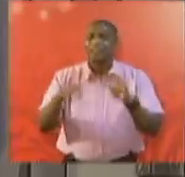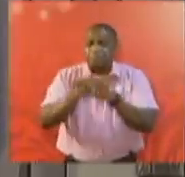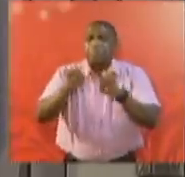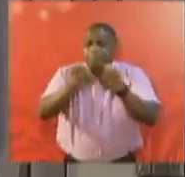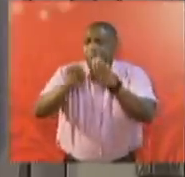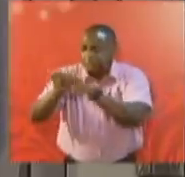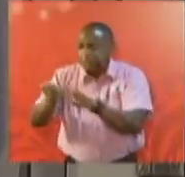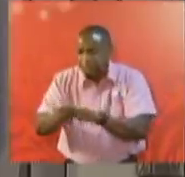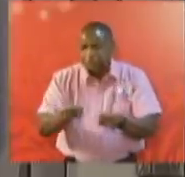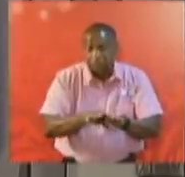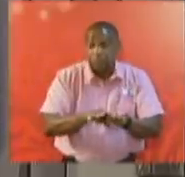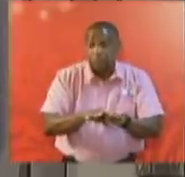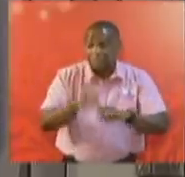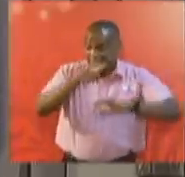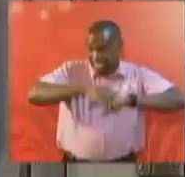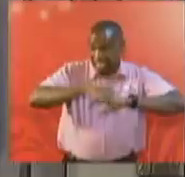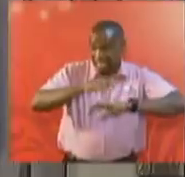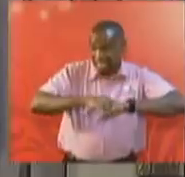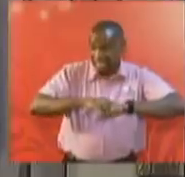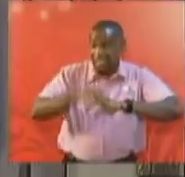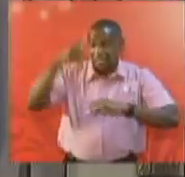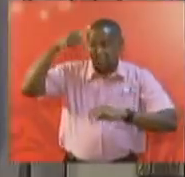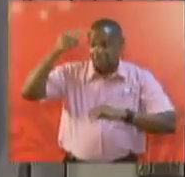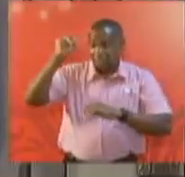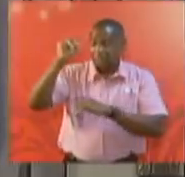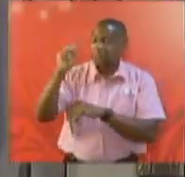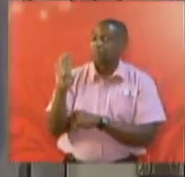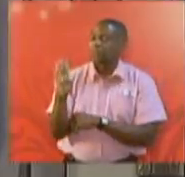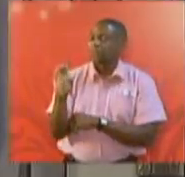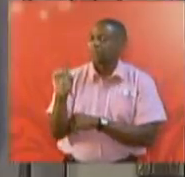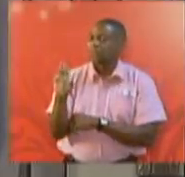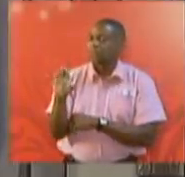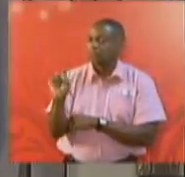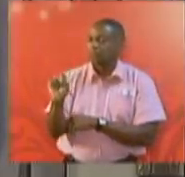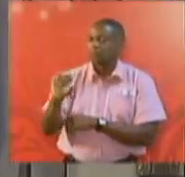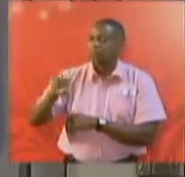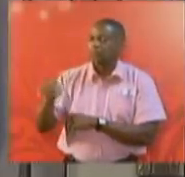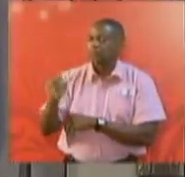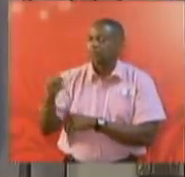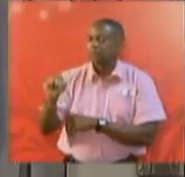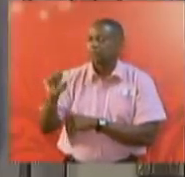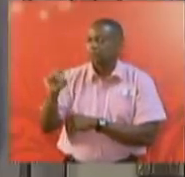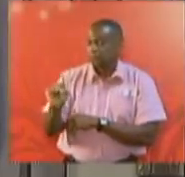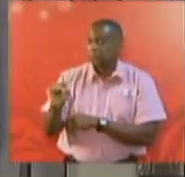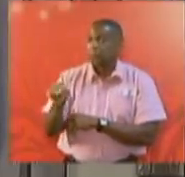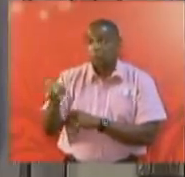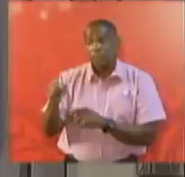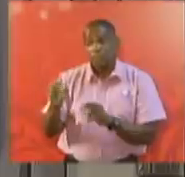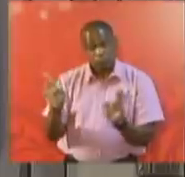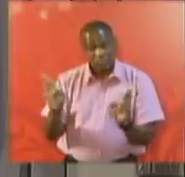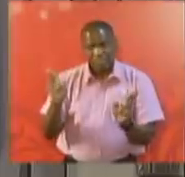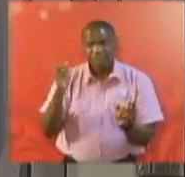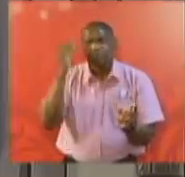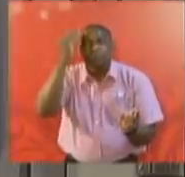Minister Boris Johnson is considering what measures he's going to implement, and he's considering those measures